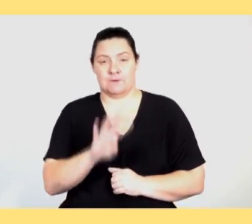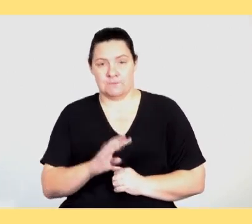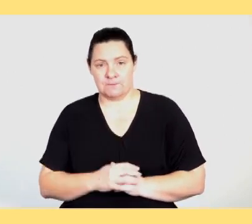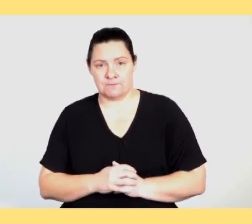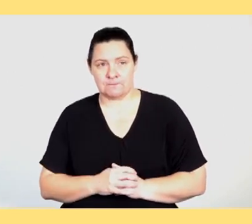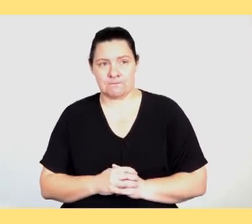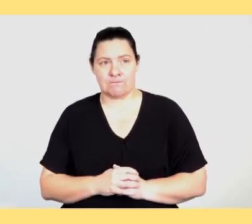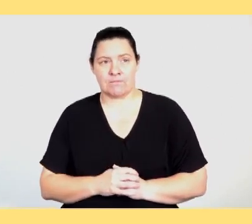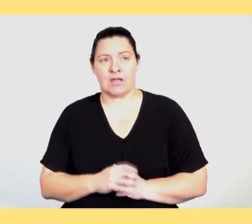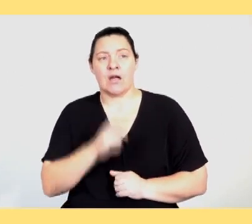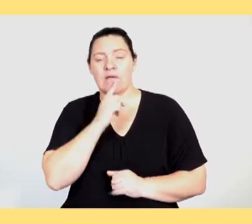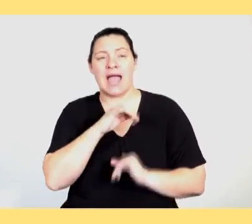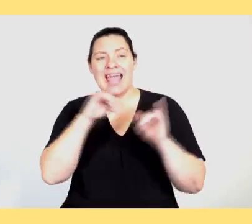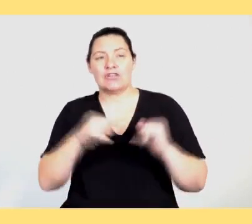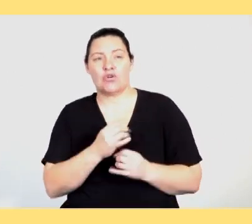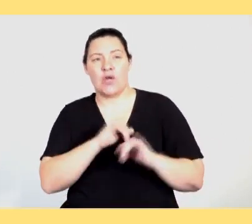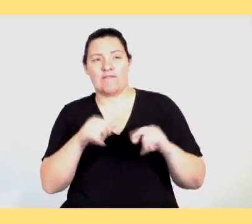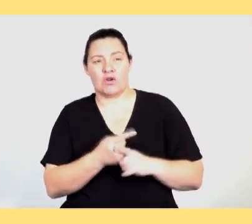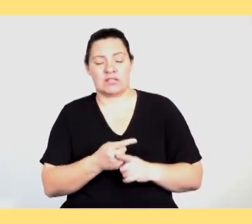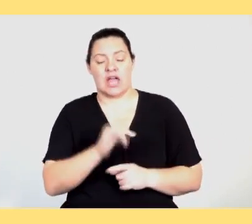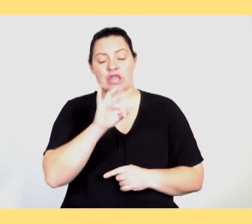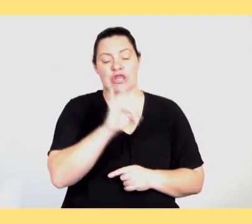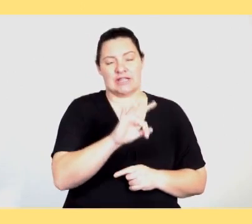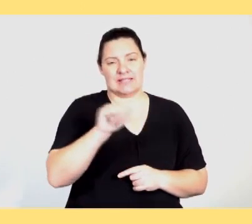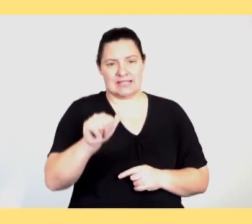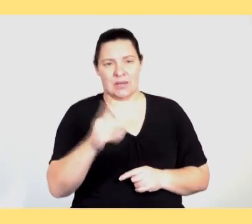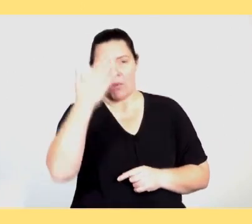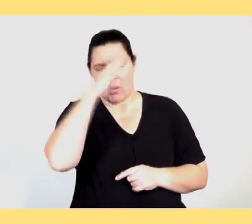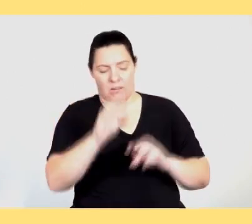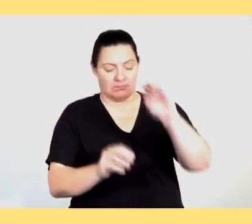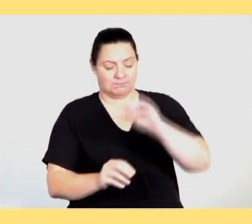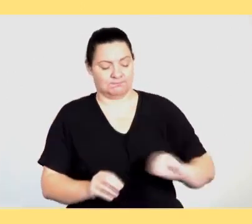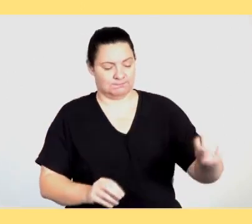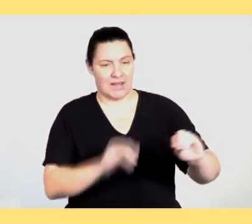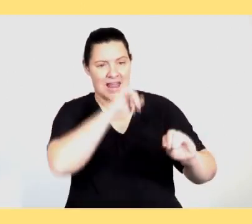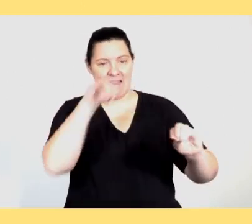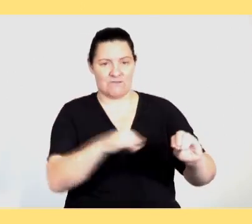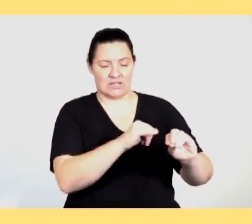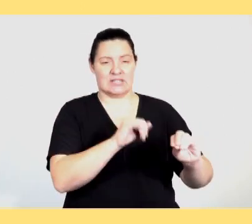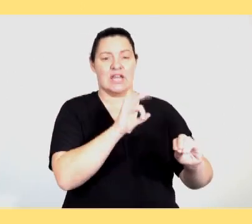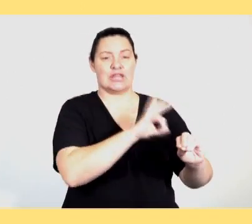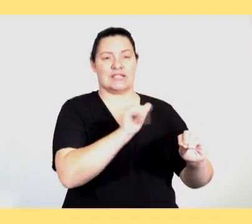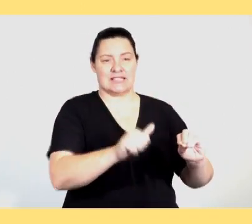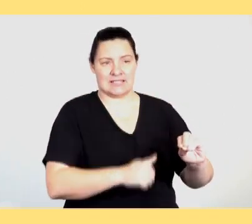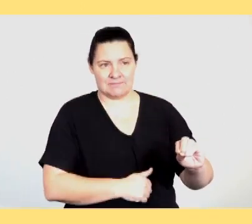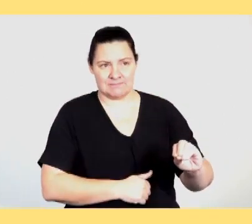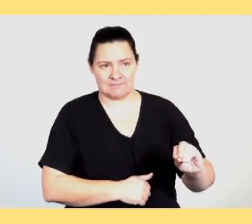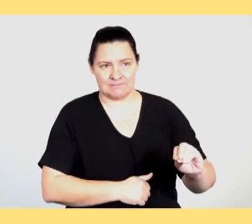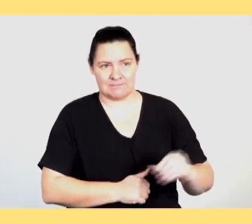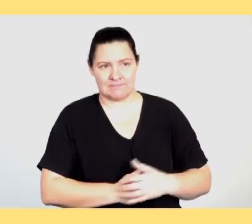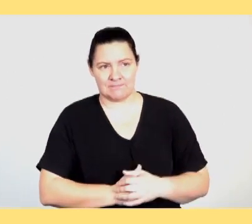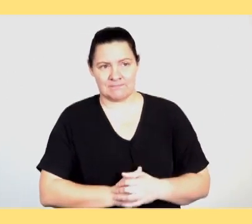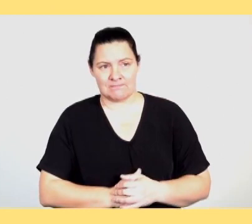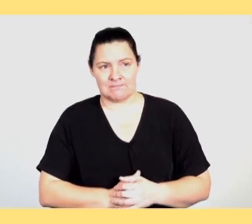24. Issued invoice 36. So I know already my next invoice is invoice